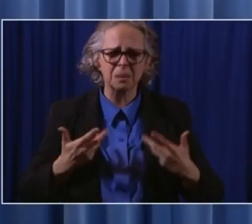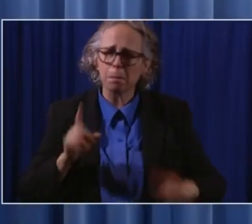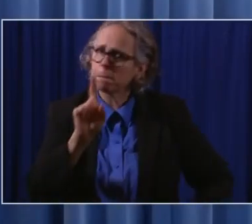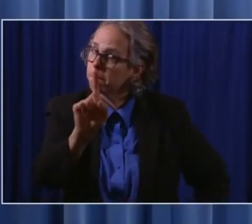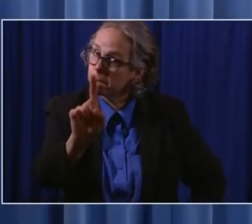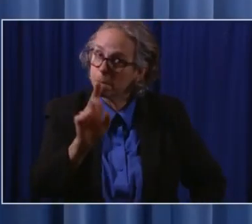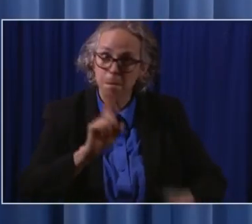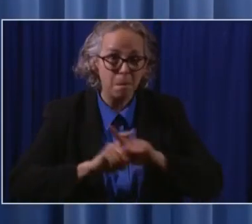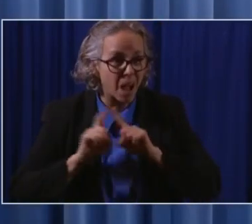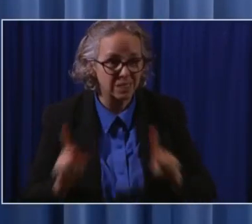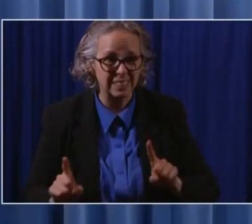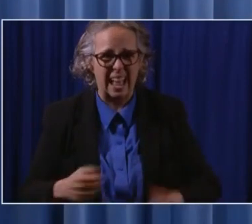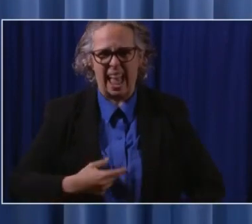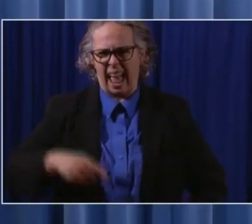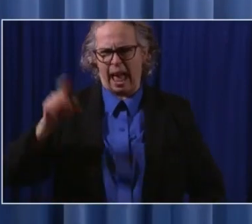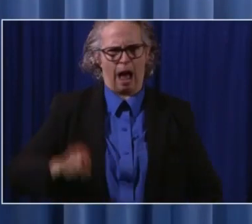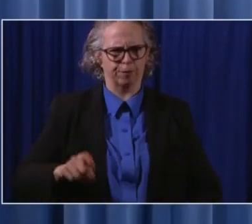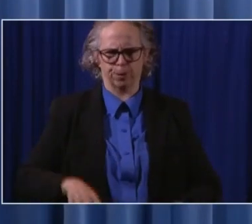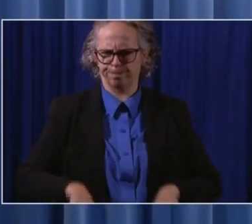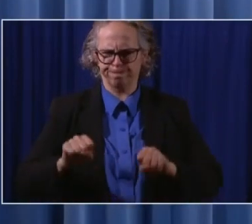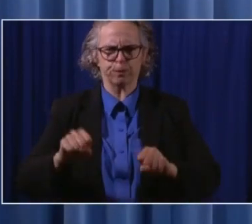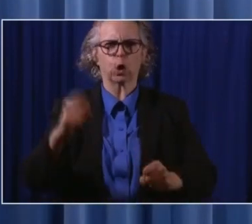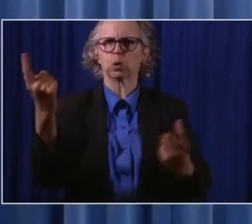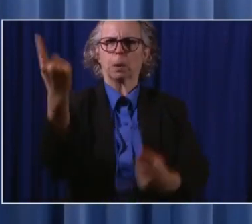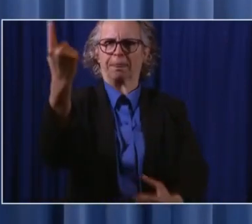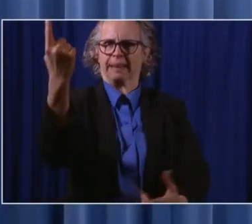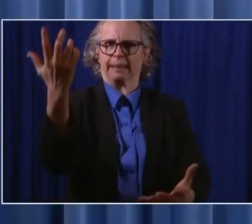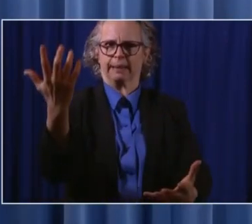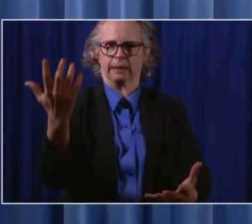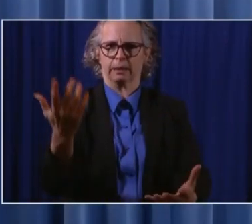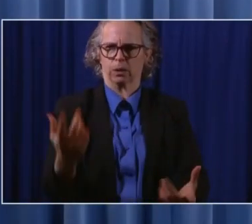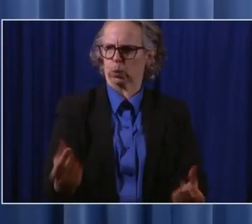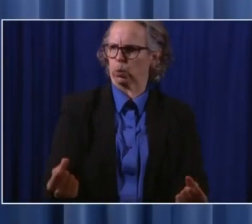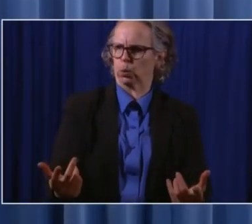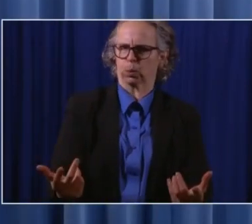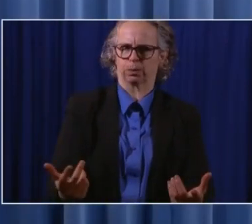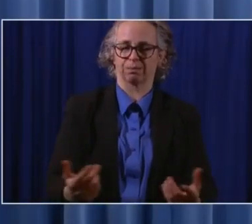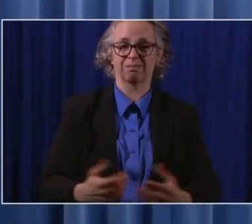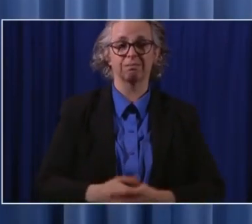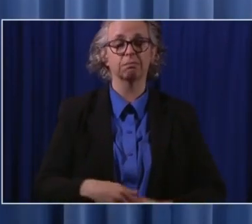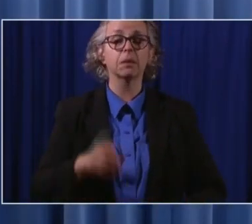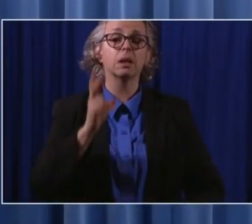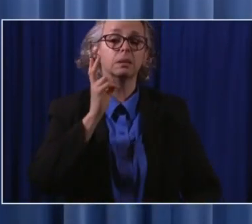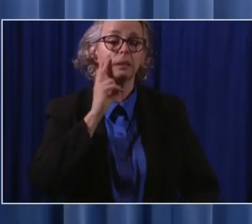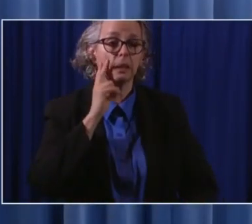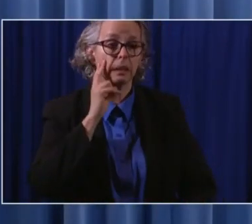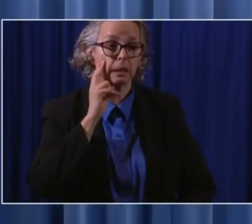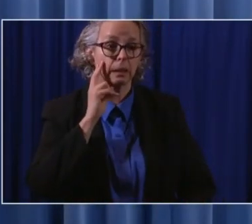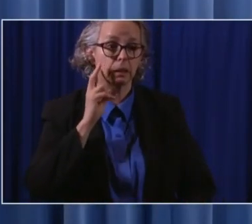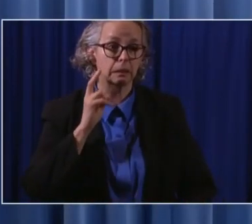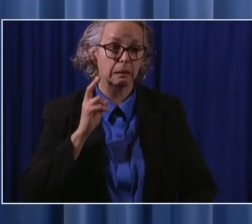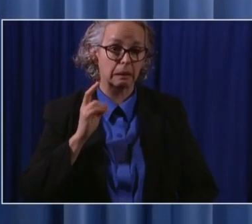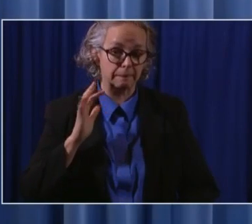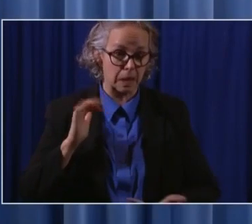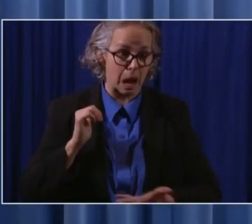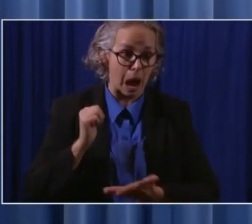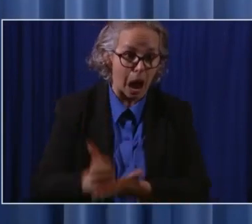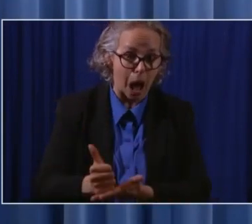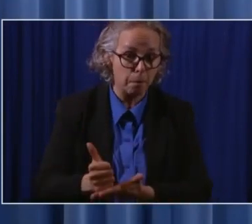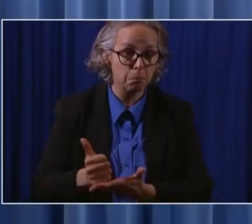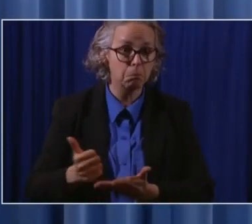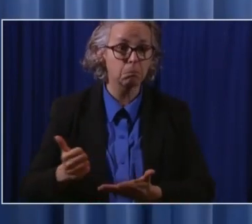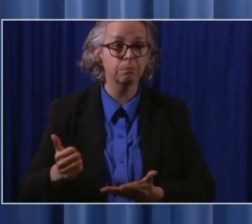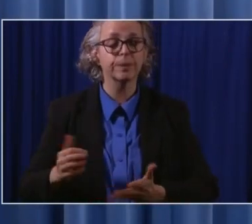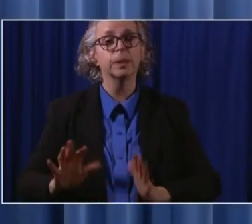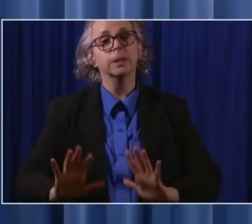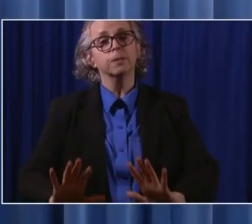action, and we'll see what kind of results we get from this action. So today, I'm